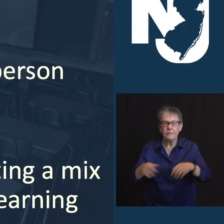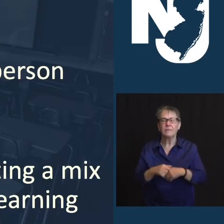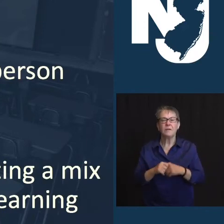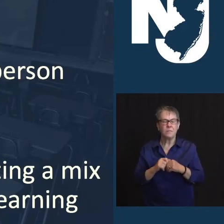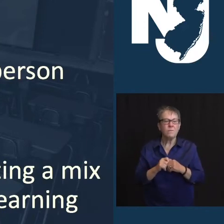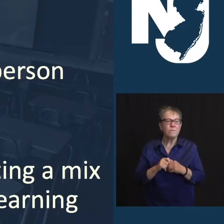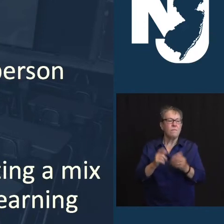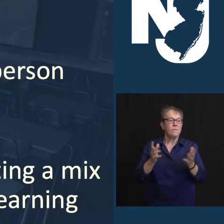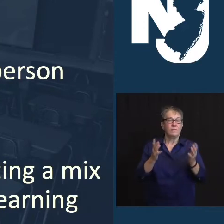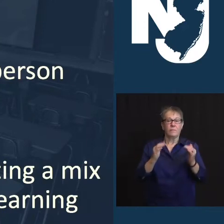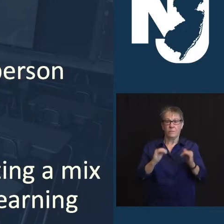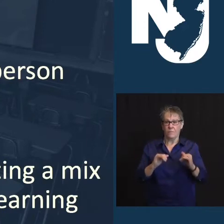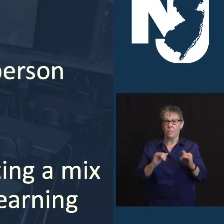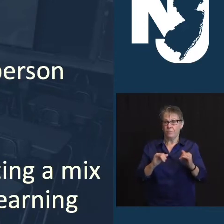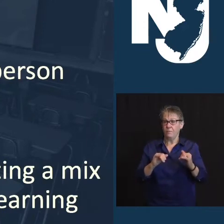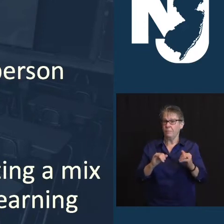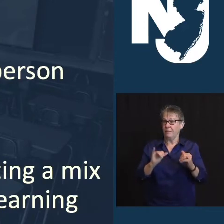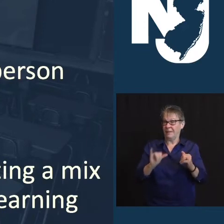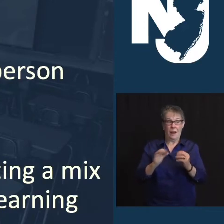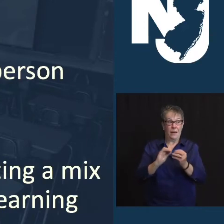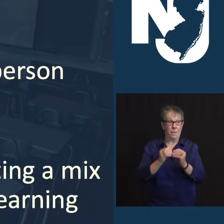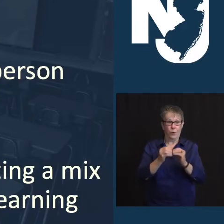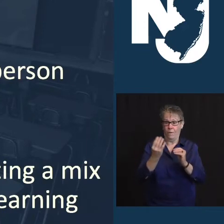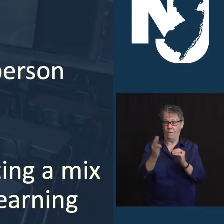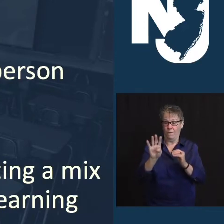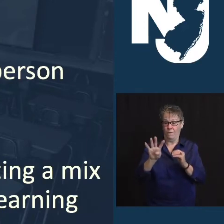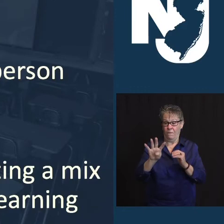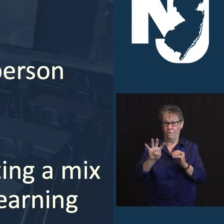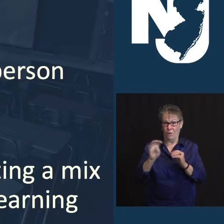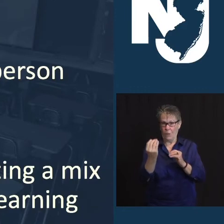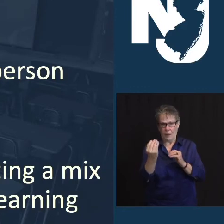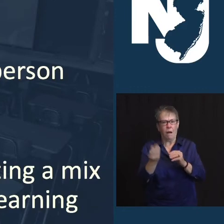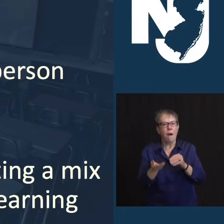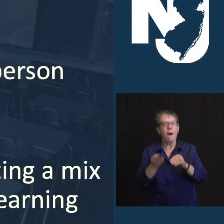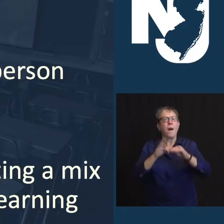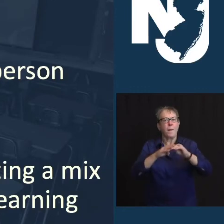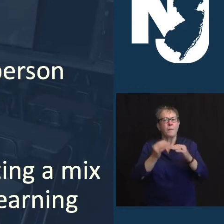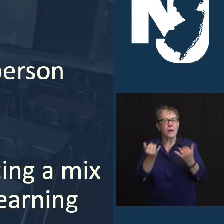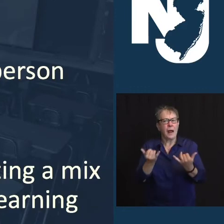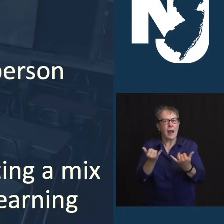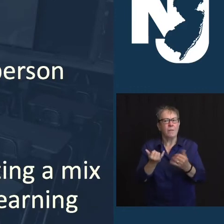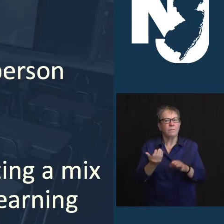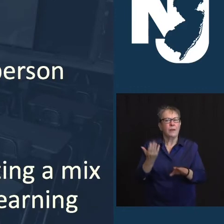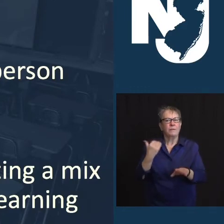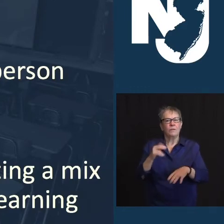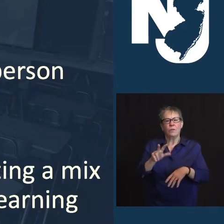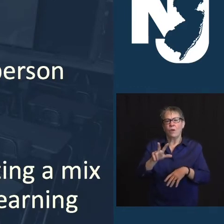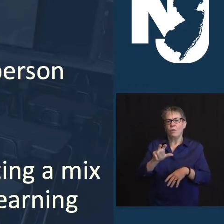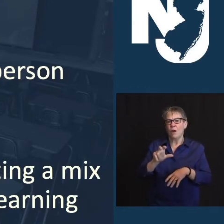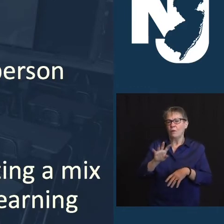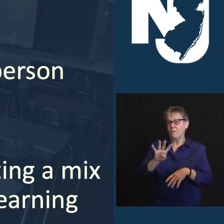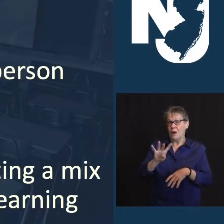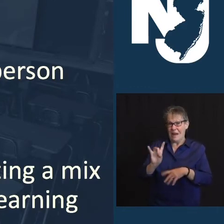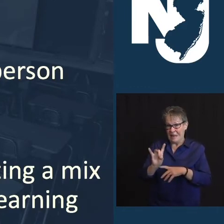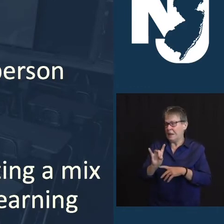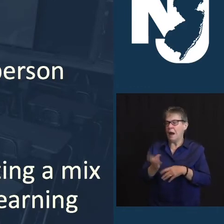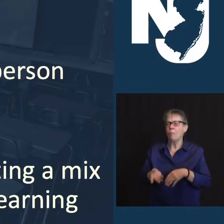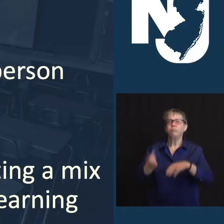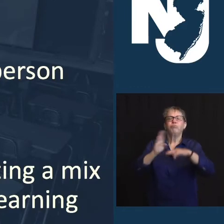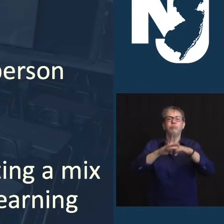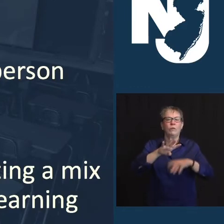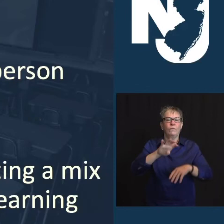past several weeks. 348 schools were operating on a hybrid model on January 4th. The number of schools